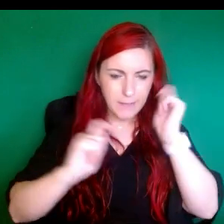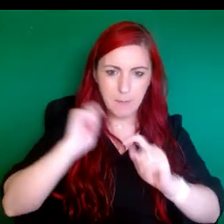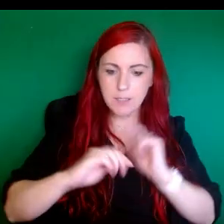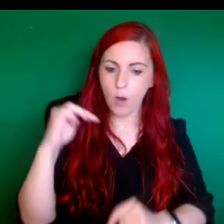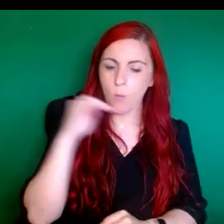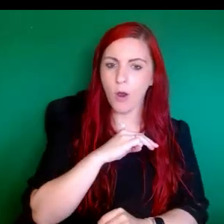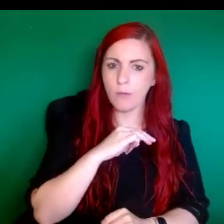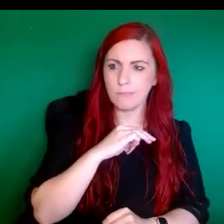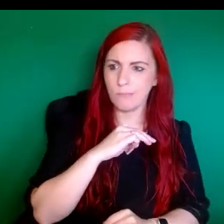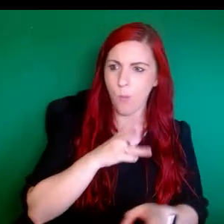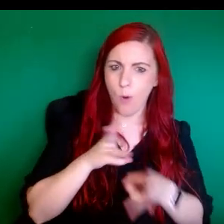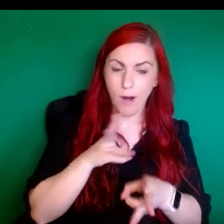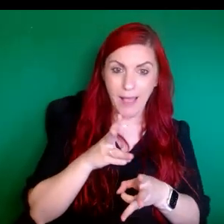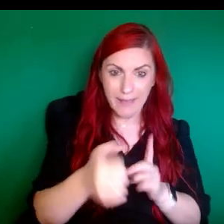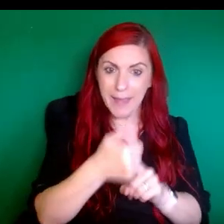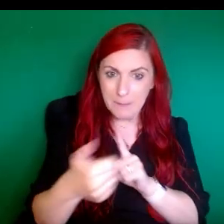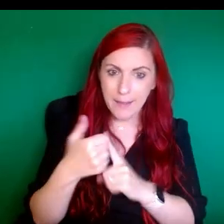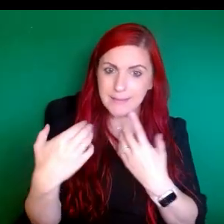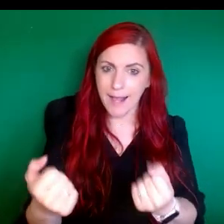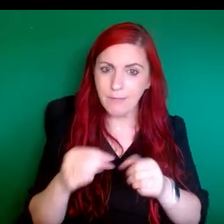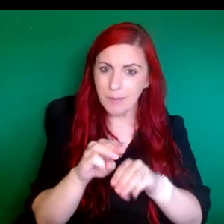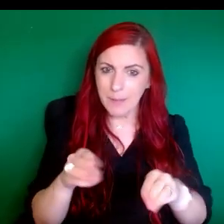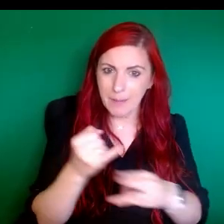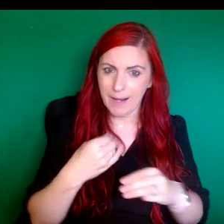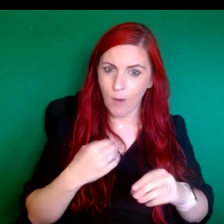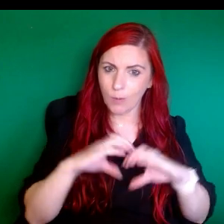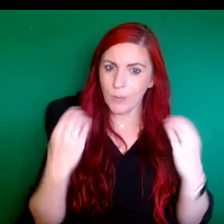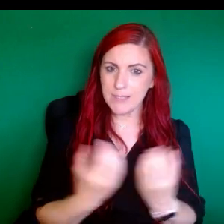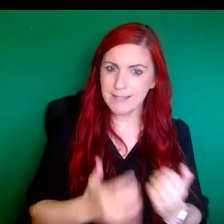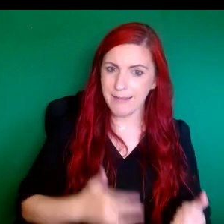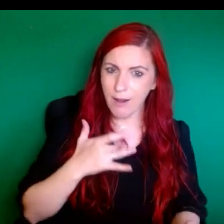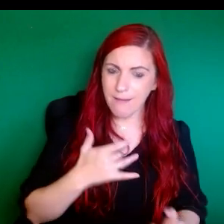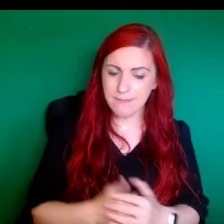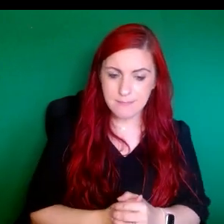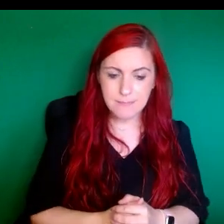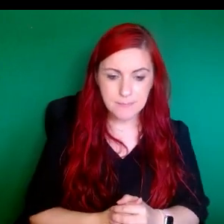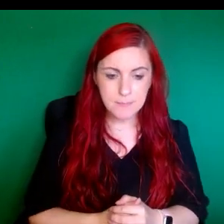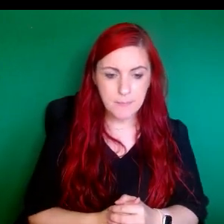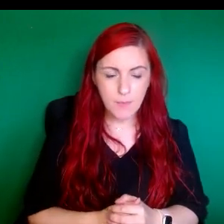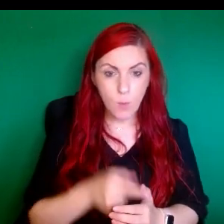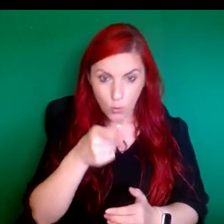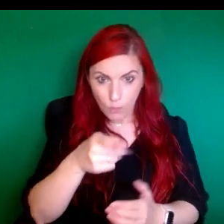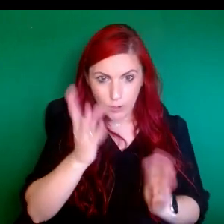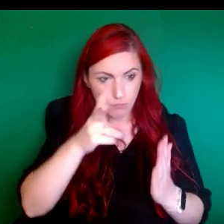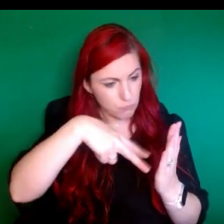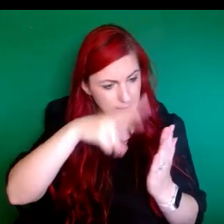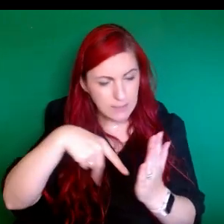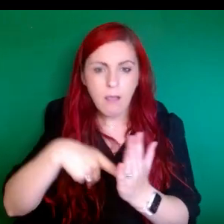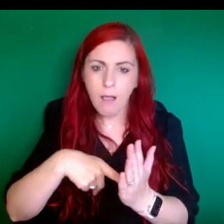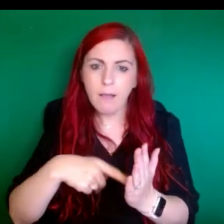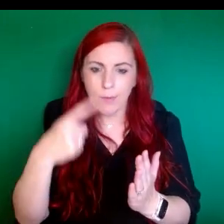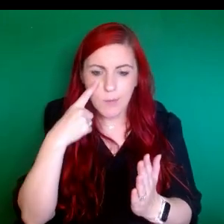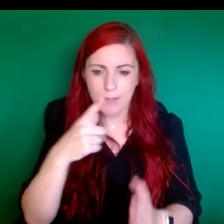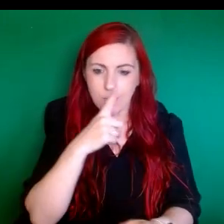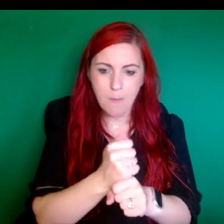people in our community. When you read this report, you will see that our people, our clients, our staff and our volunteers are